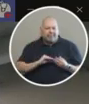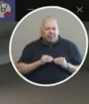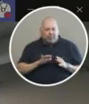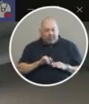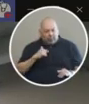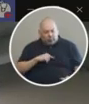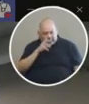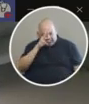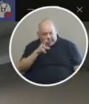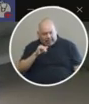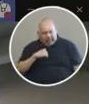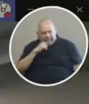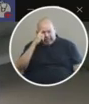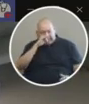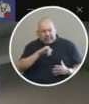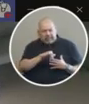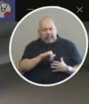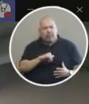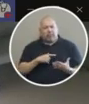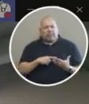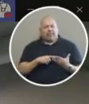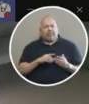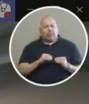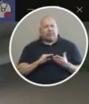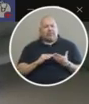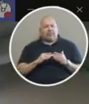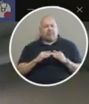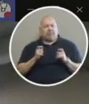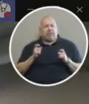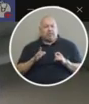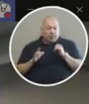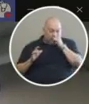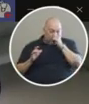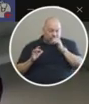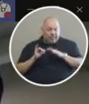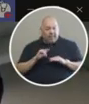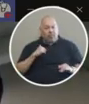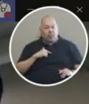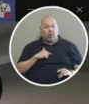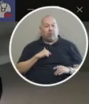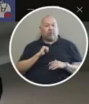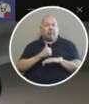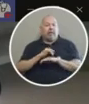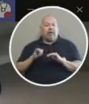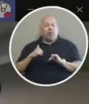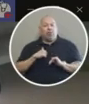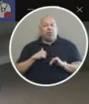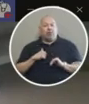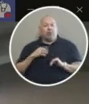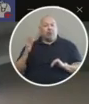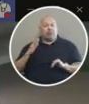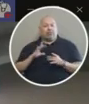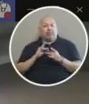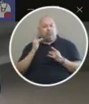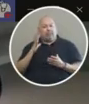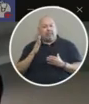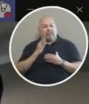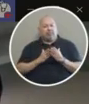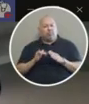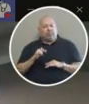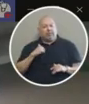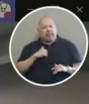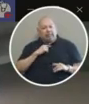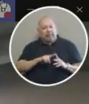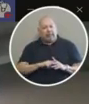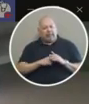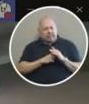that we're going to come back. I think we need to discuss it with the city manager to make sure that we're solid in how we're going to present the information and something that we can actually